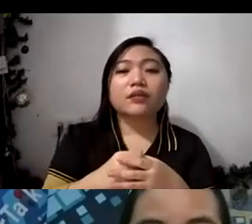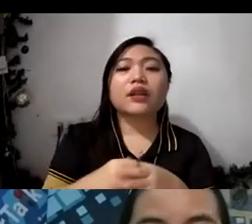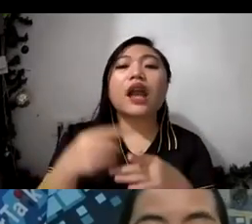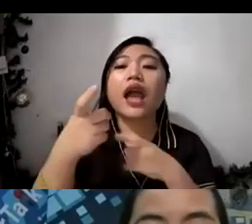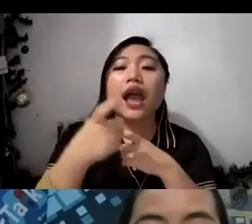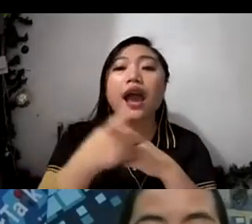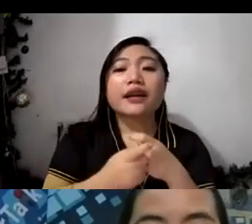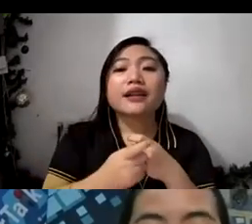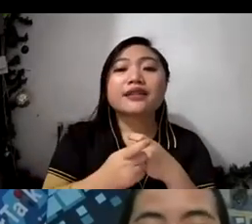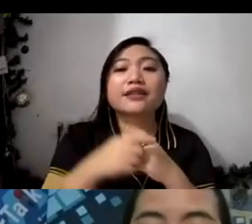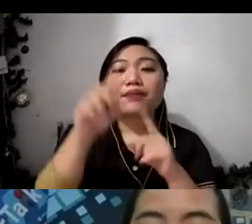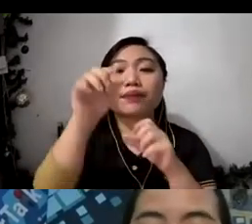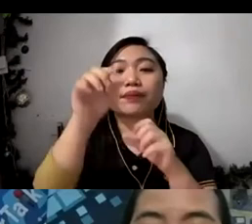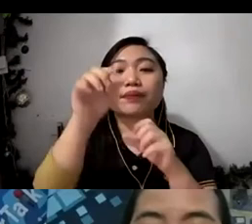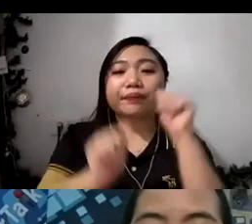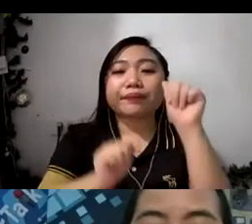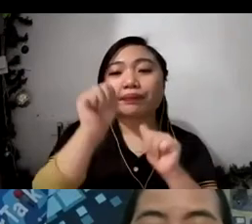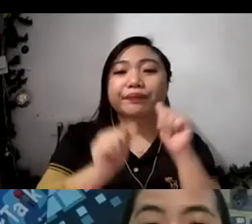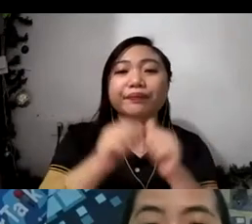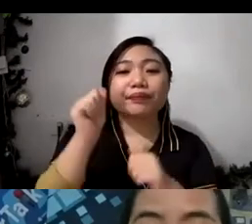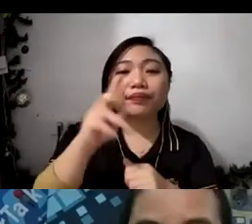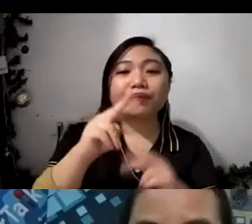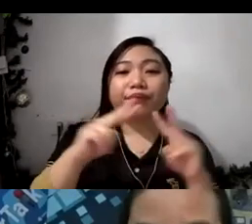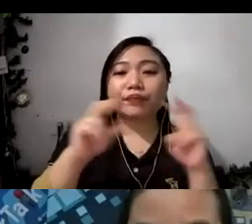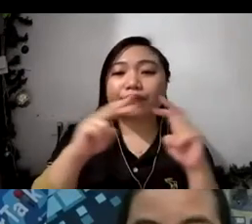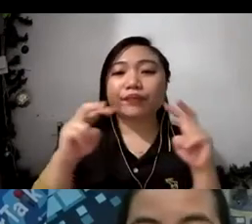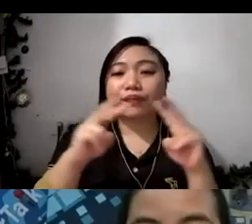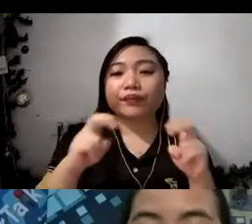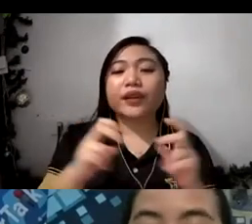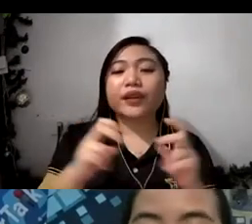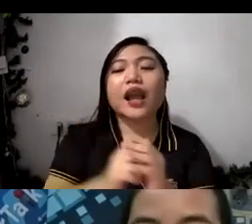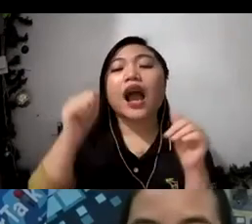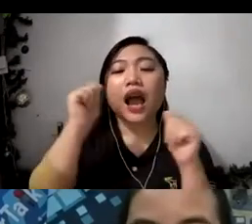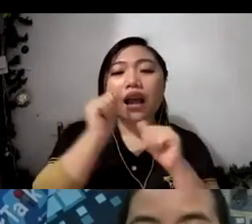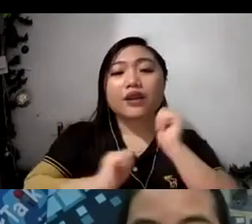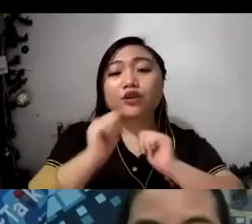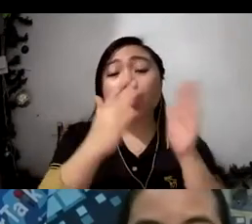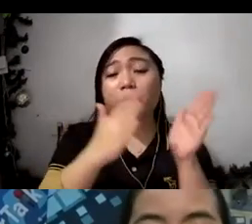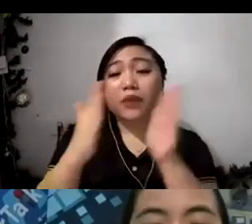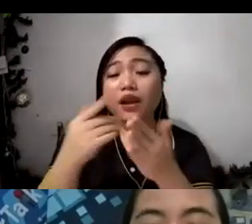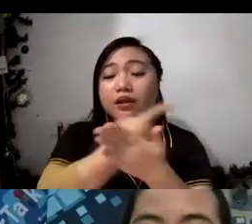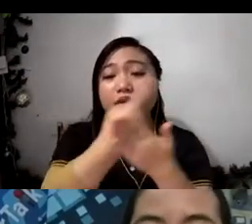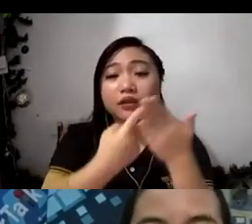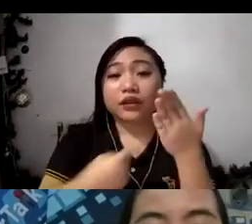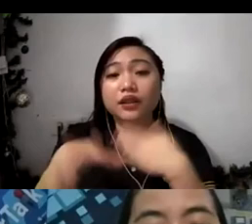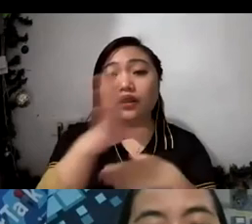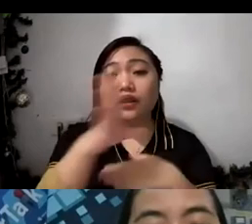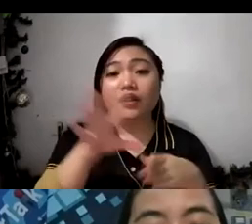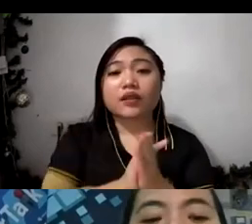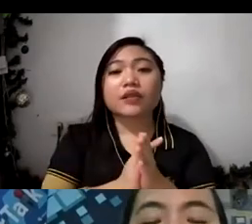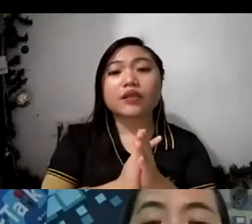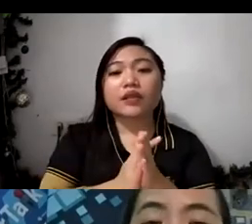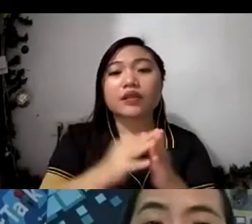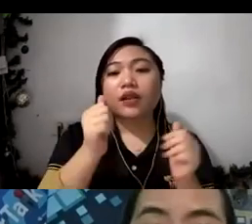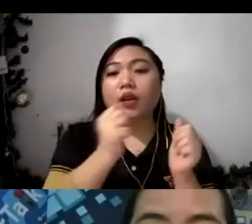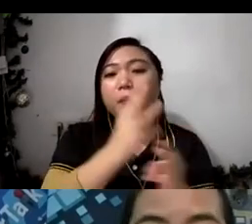analysis, GAD agenda in gender or JESSE action plans, design and conduct of customized GAD